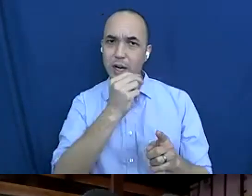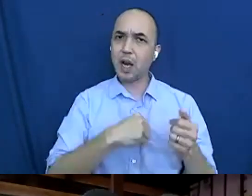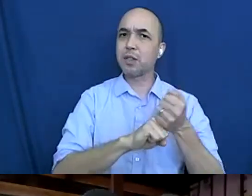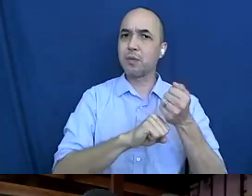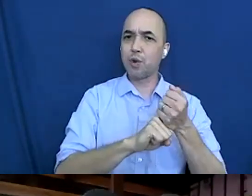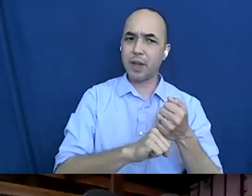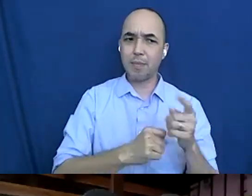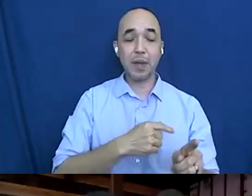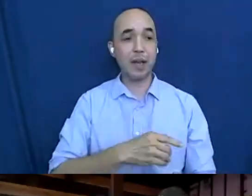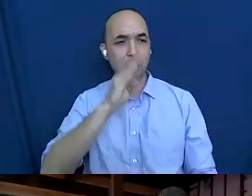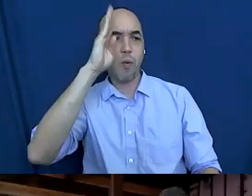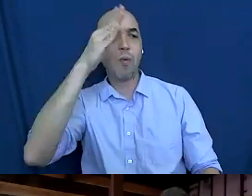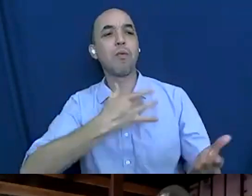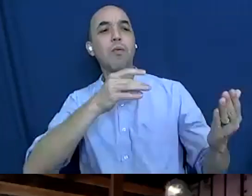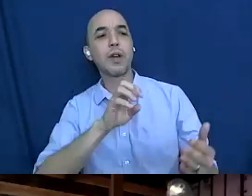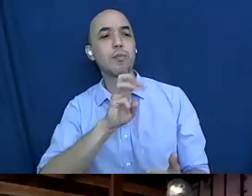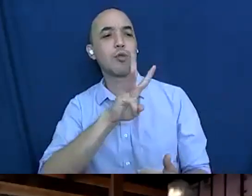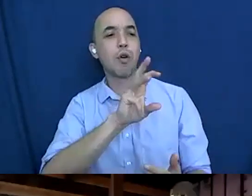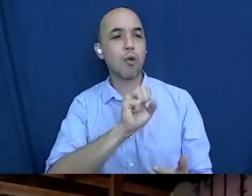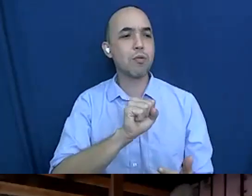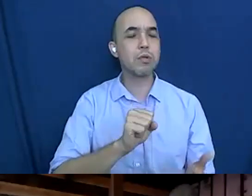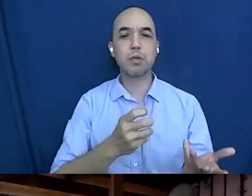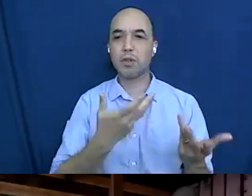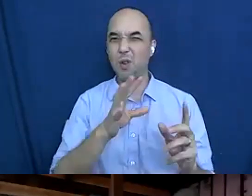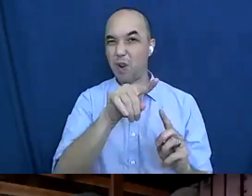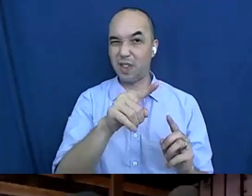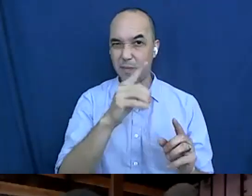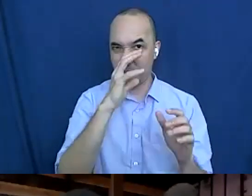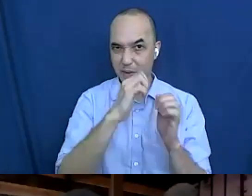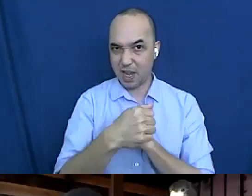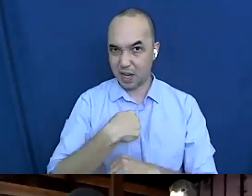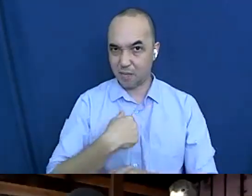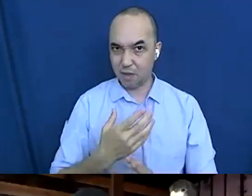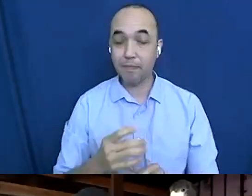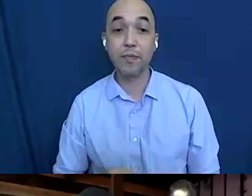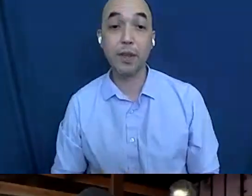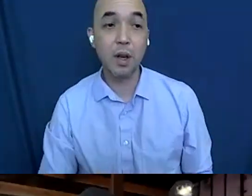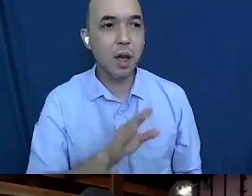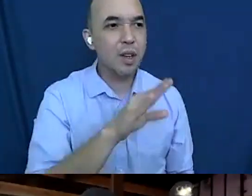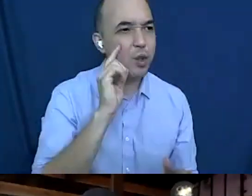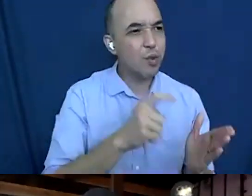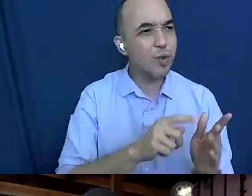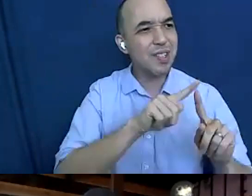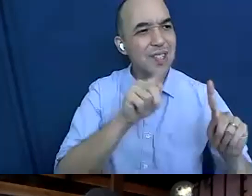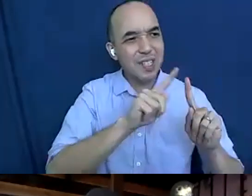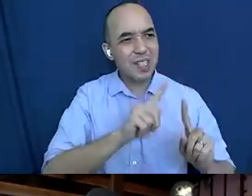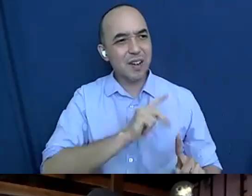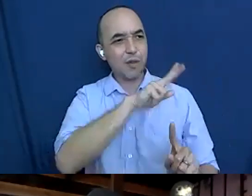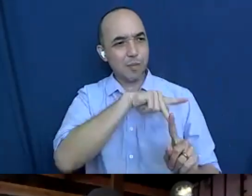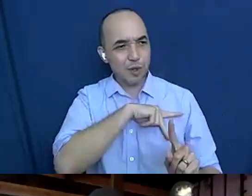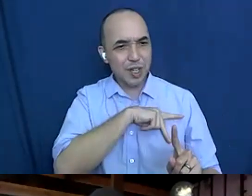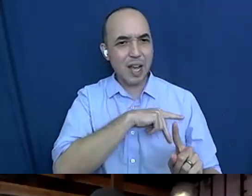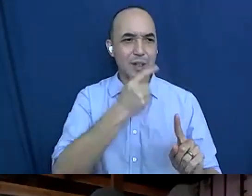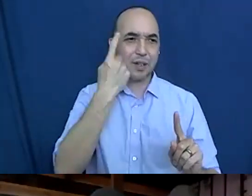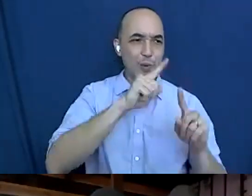off. Rodney, do you notice a big difference in the personality of the different species that you have? Are some smarter or some